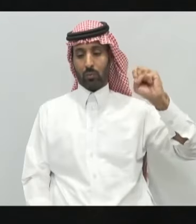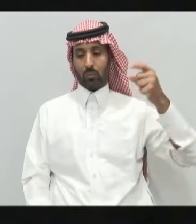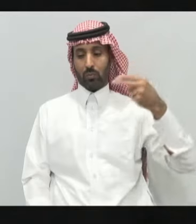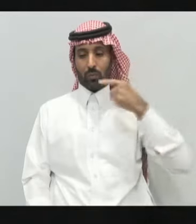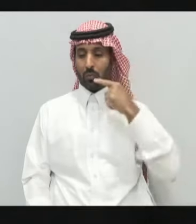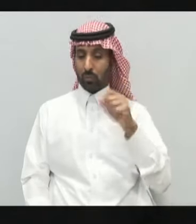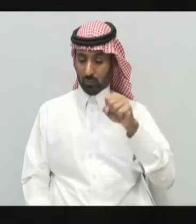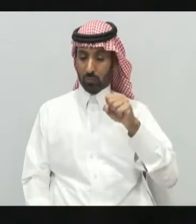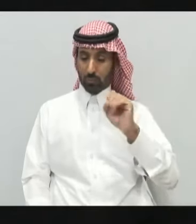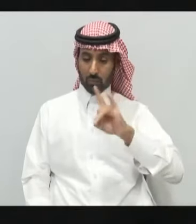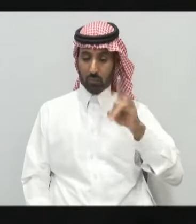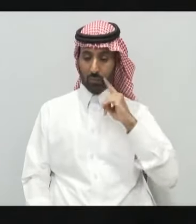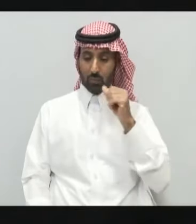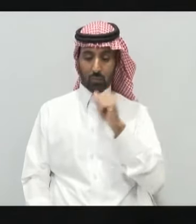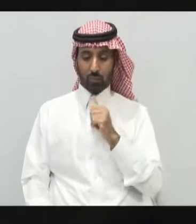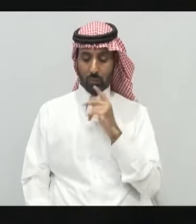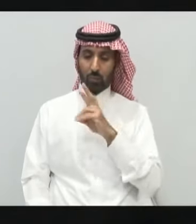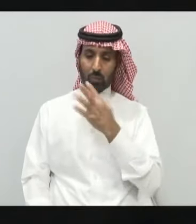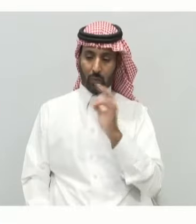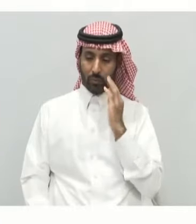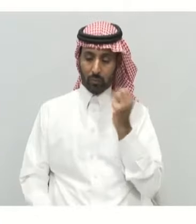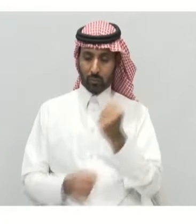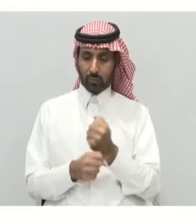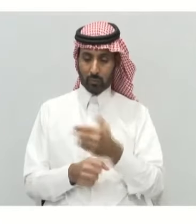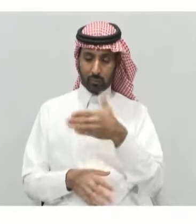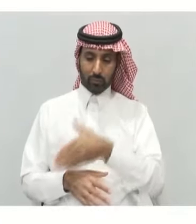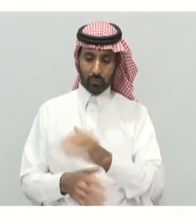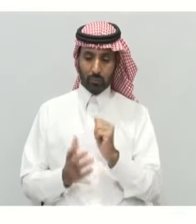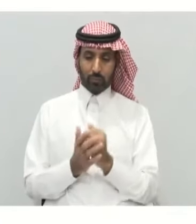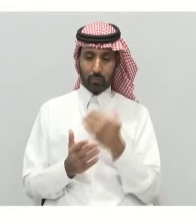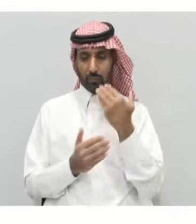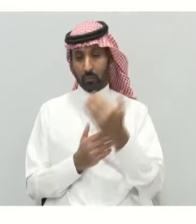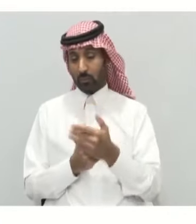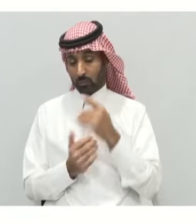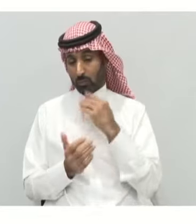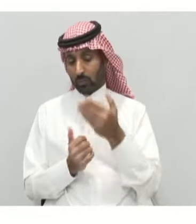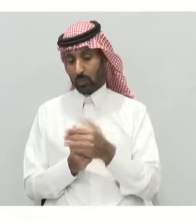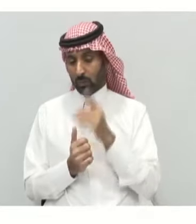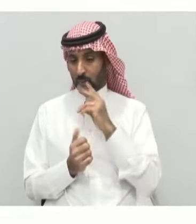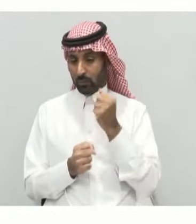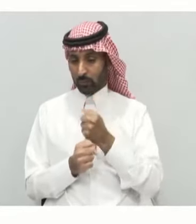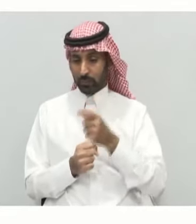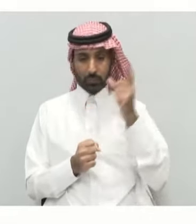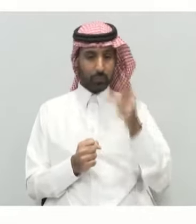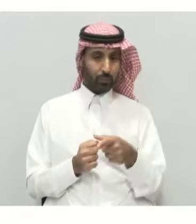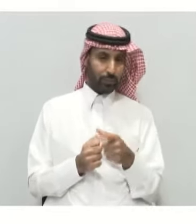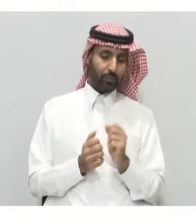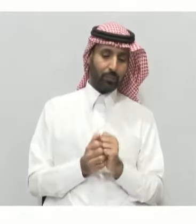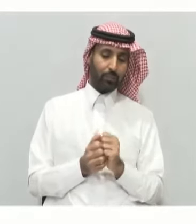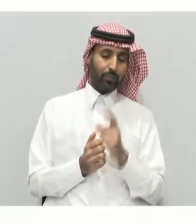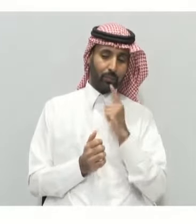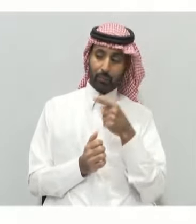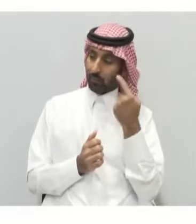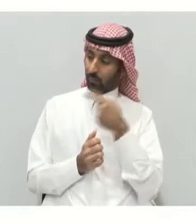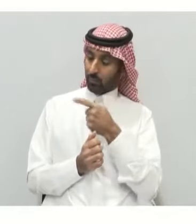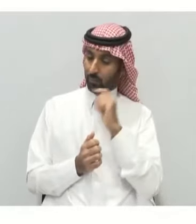or no question in the simple present tense. Also, if we're using the subject pronouns he